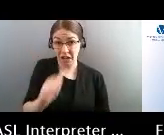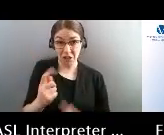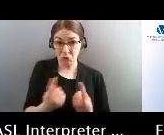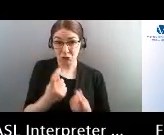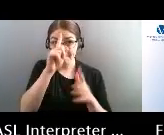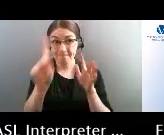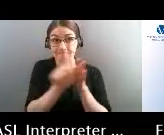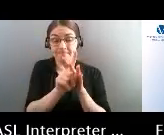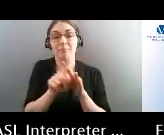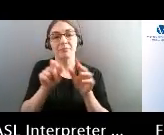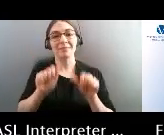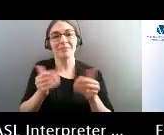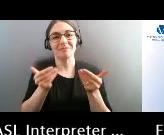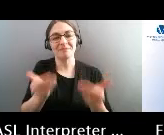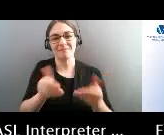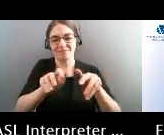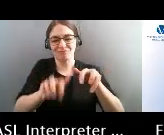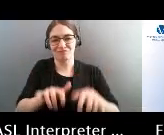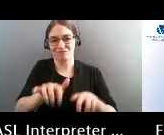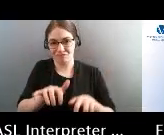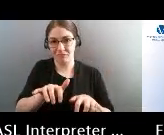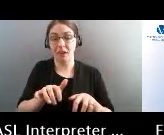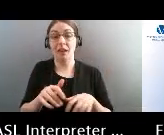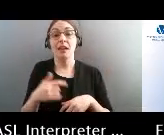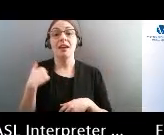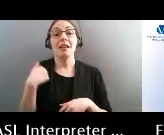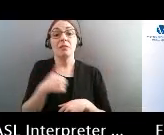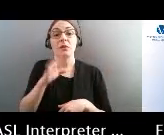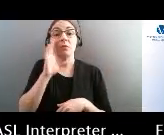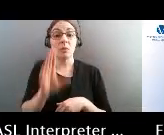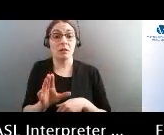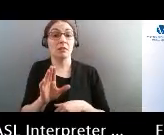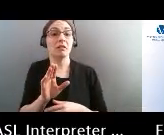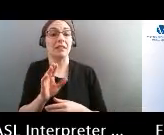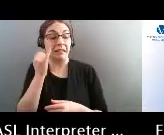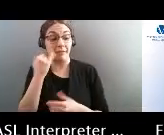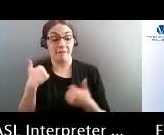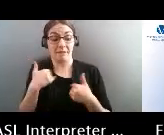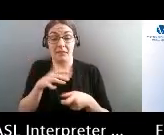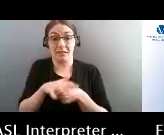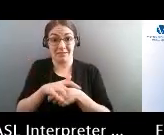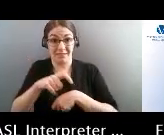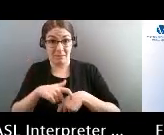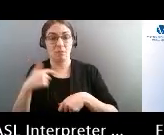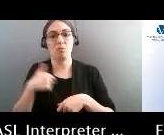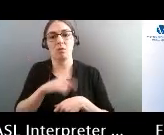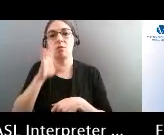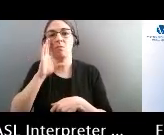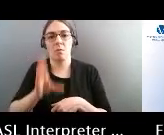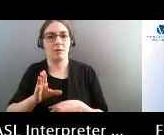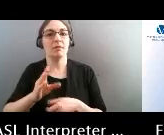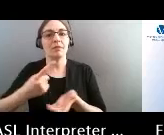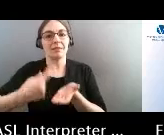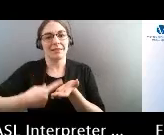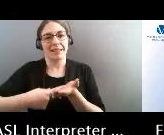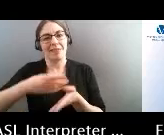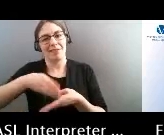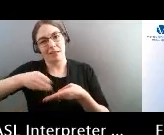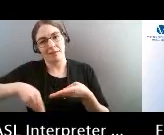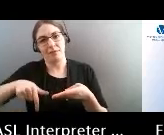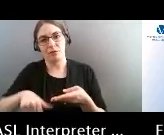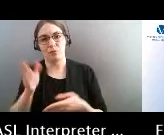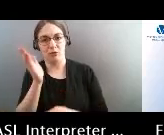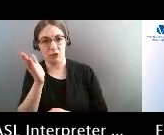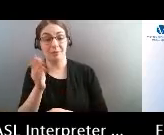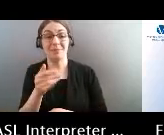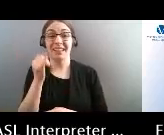enter them in the chat, and we will address them at the end of this presentation if we have enough time. If we run out of time, we will be happy to collect